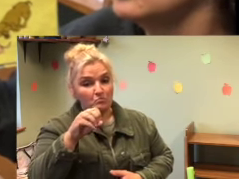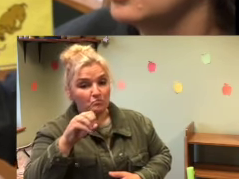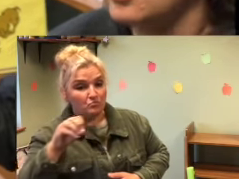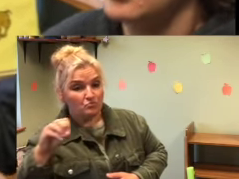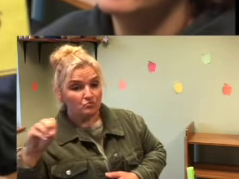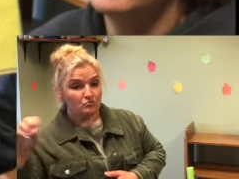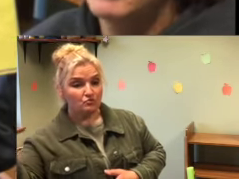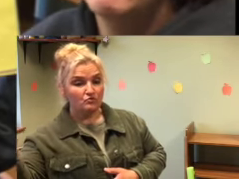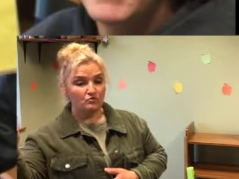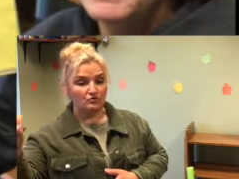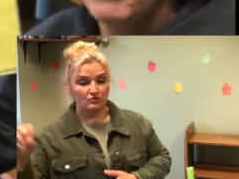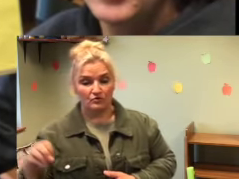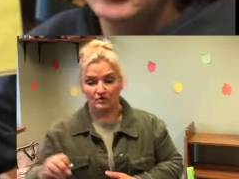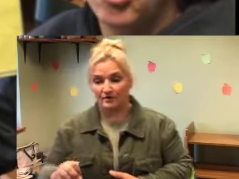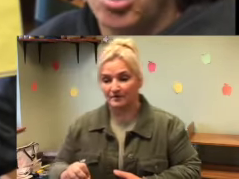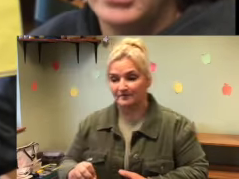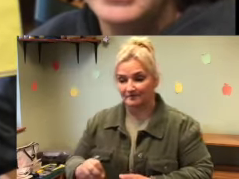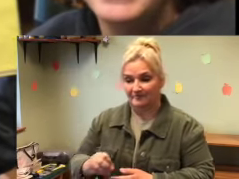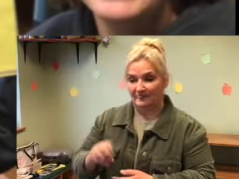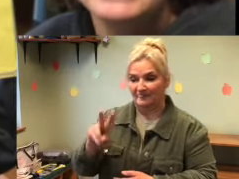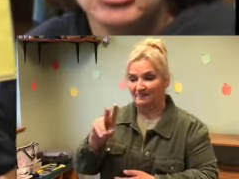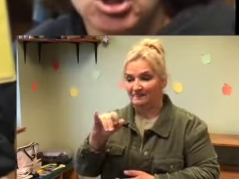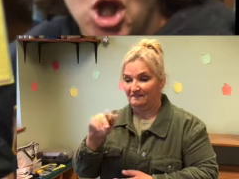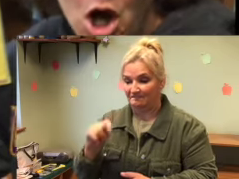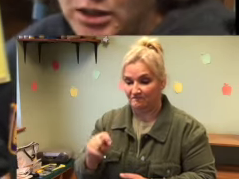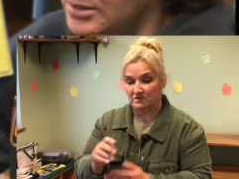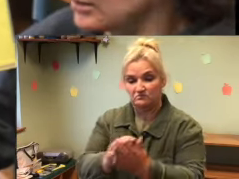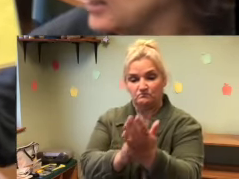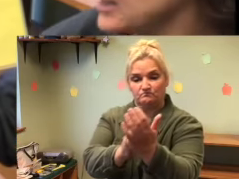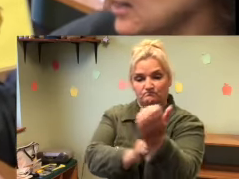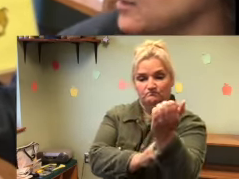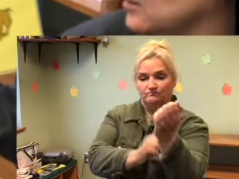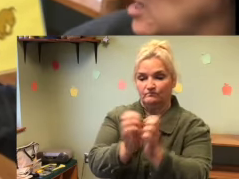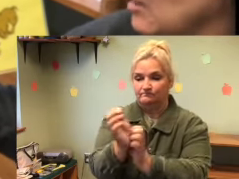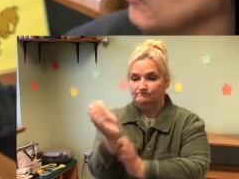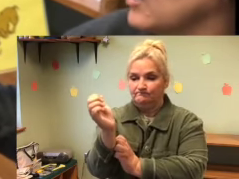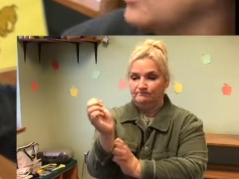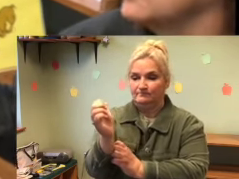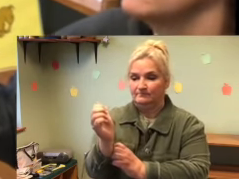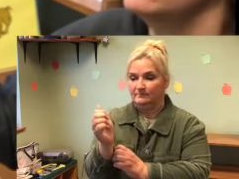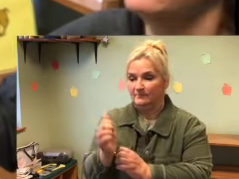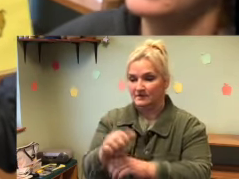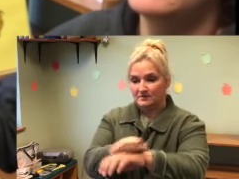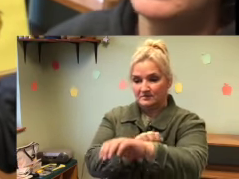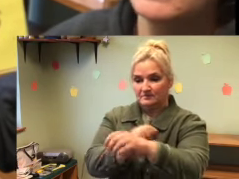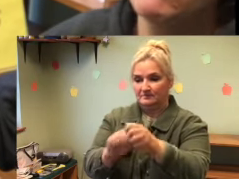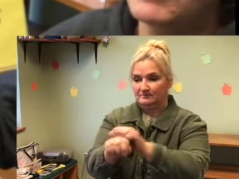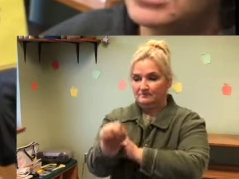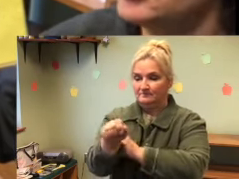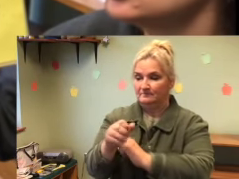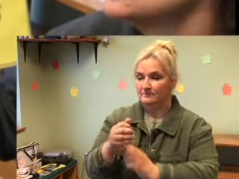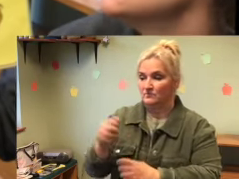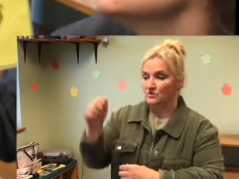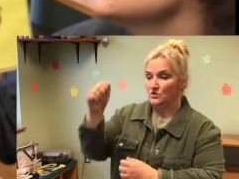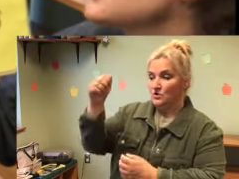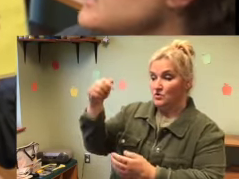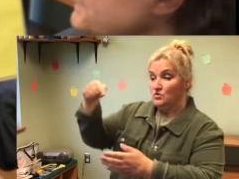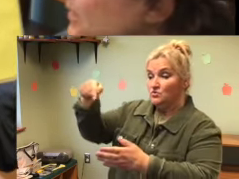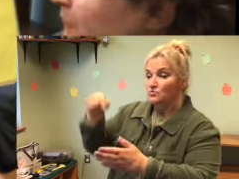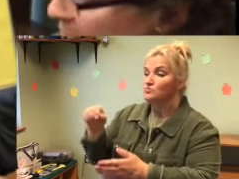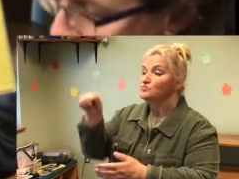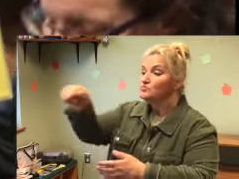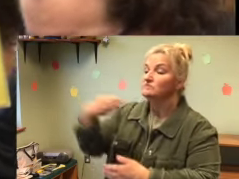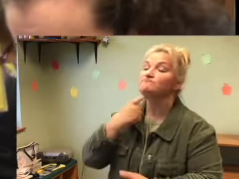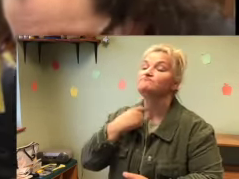moo. The vet put on his longest latex glove. Then he reached